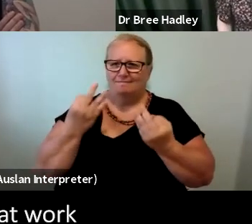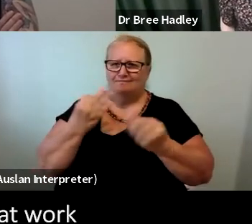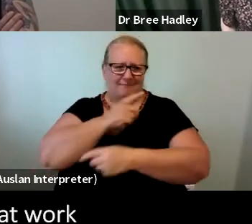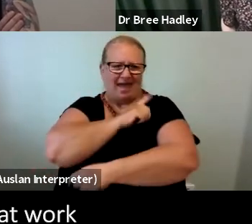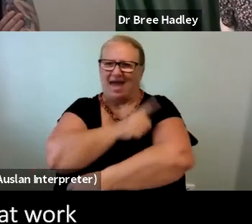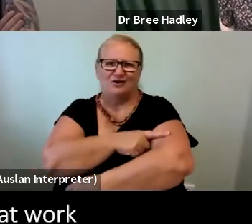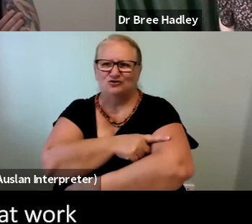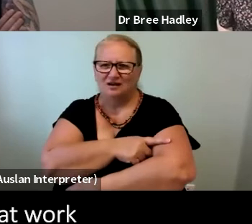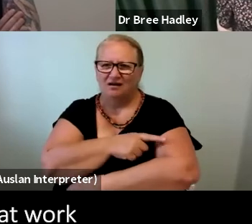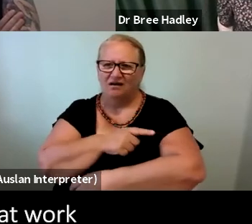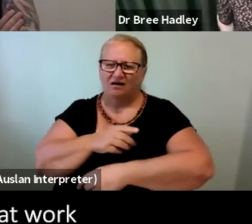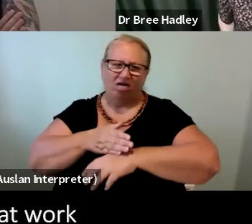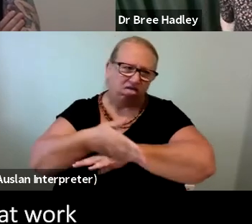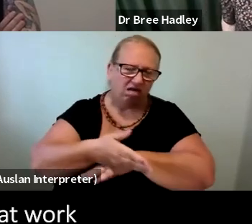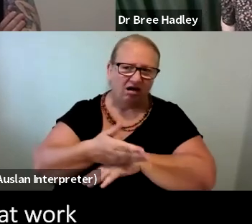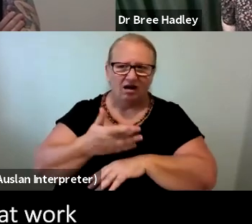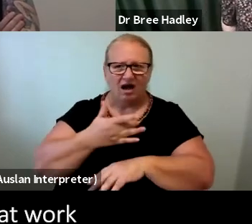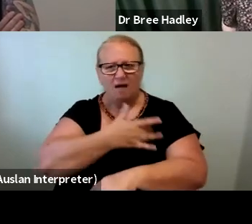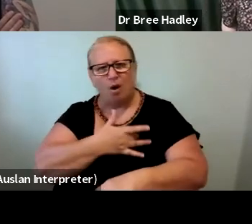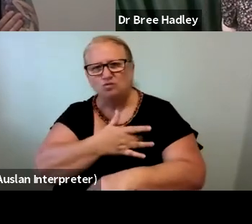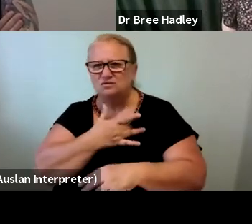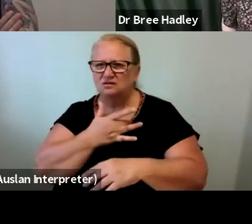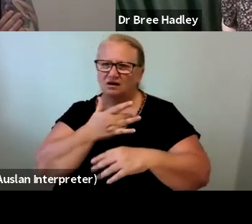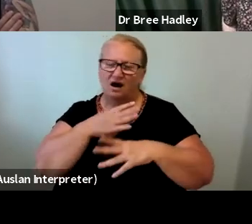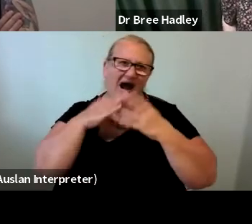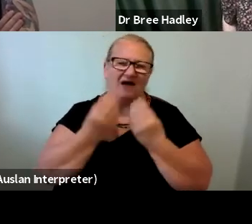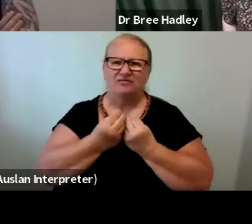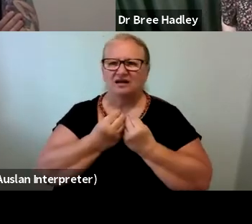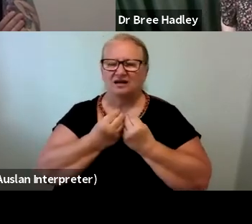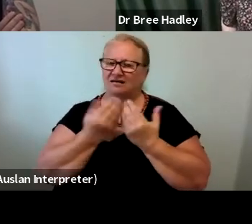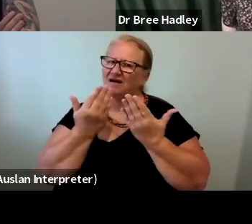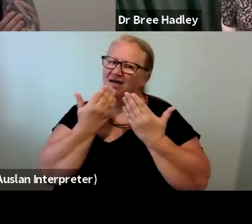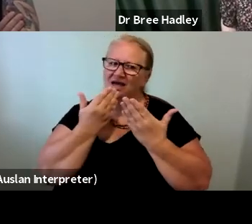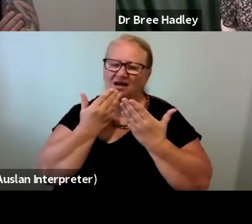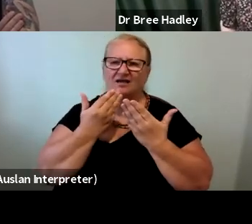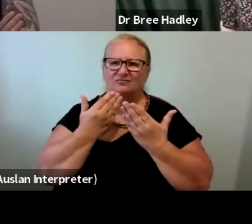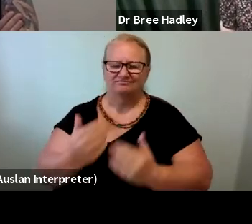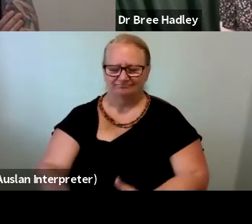all of that work and the emotional labor as well. But thank you for that.